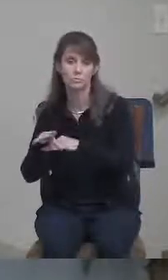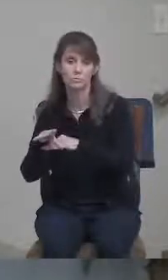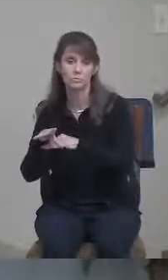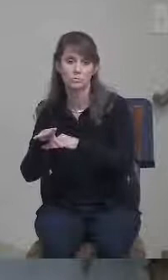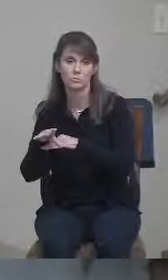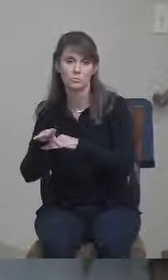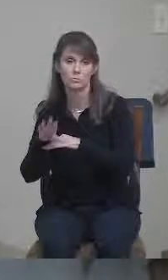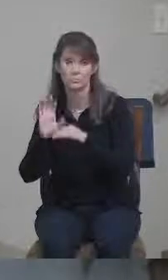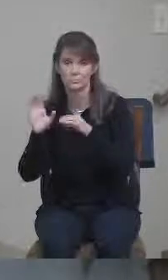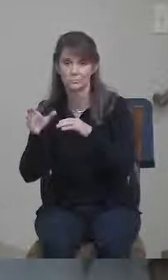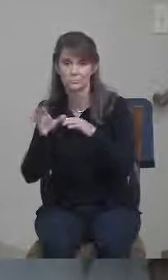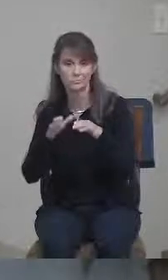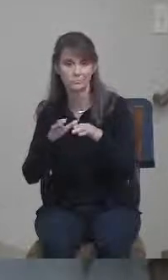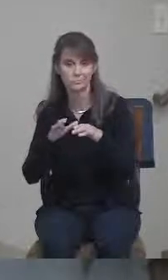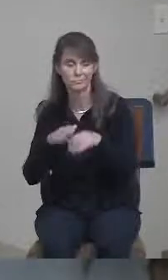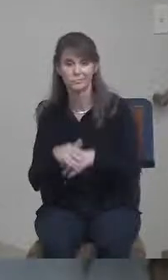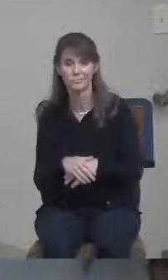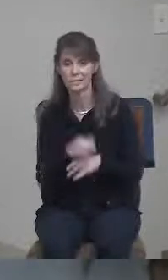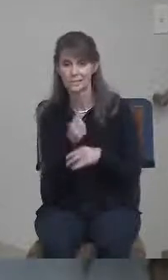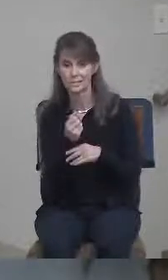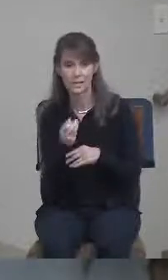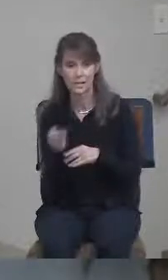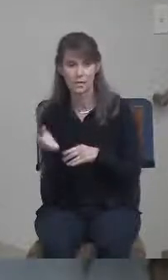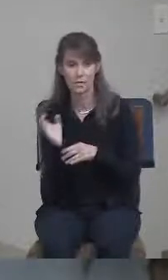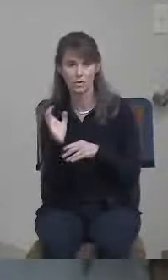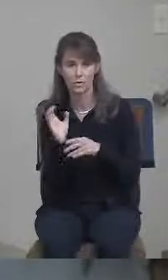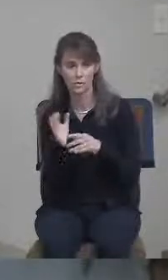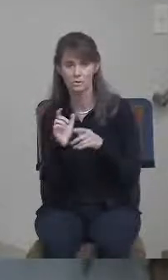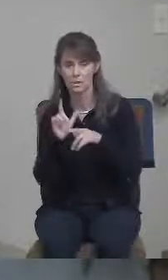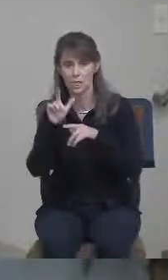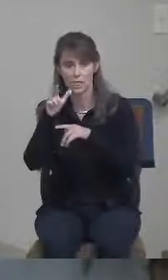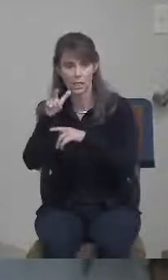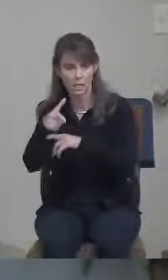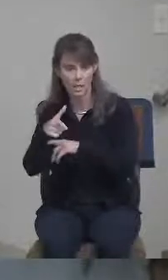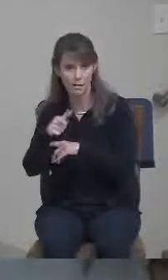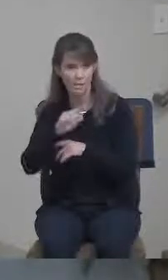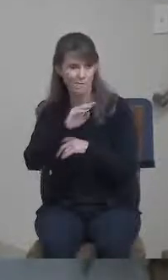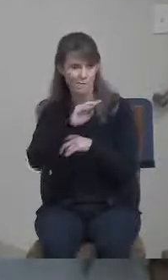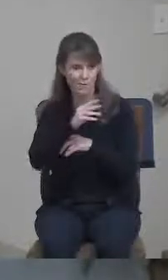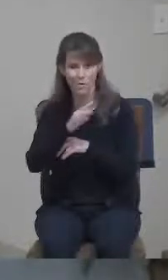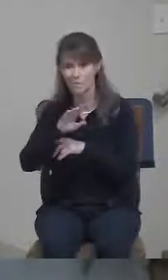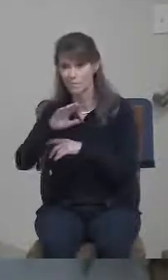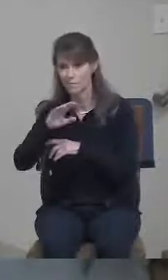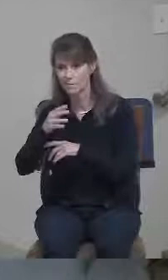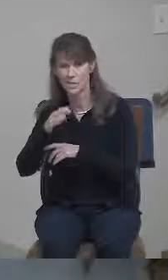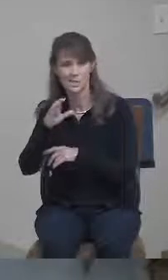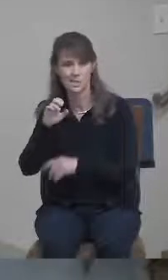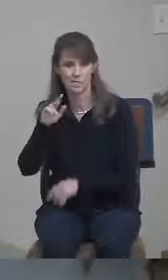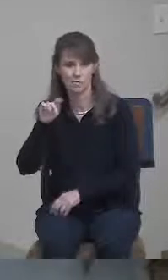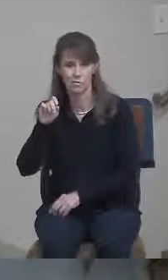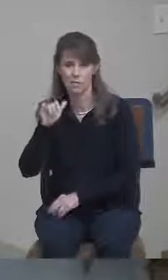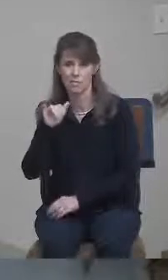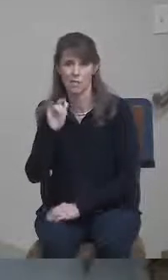a few centuries, by the 4th and 5th century, we had the formation of the